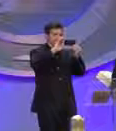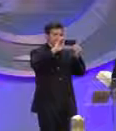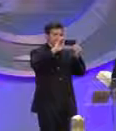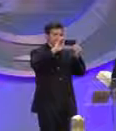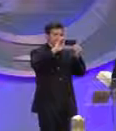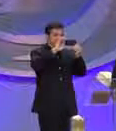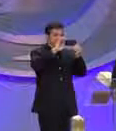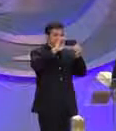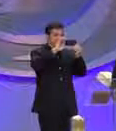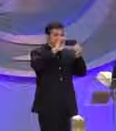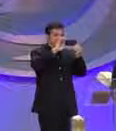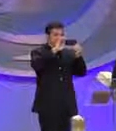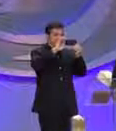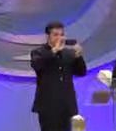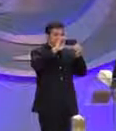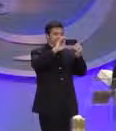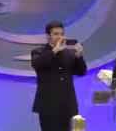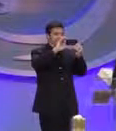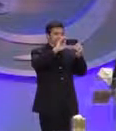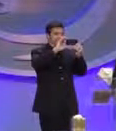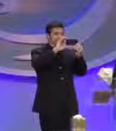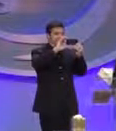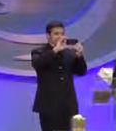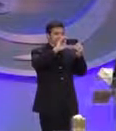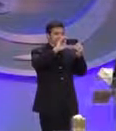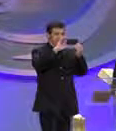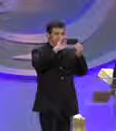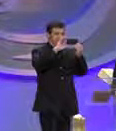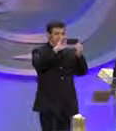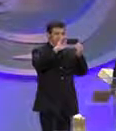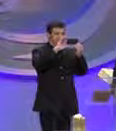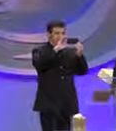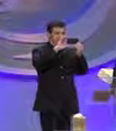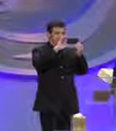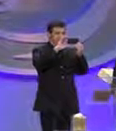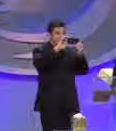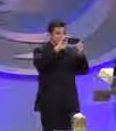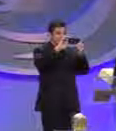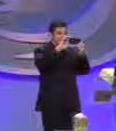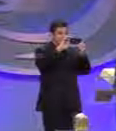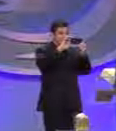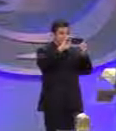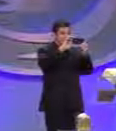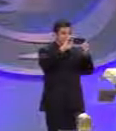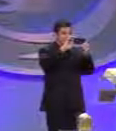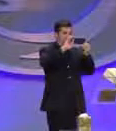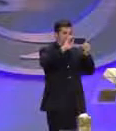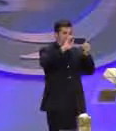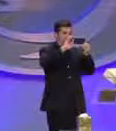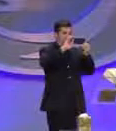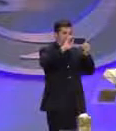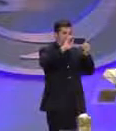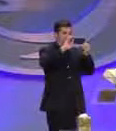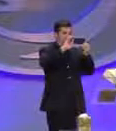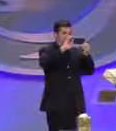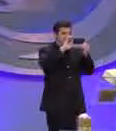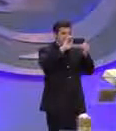all come in the unity of the faith and of the knowledge of the Son of